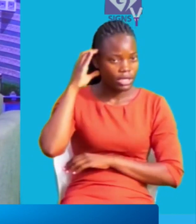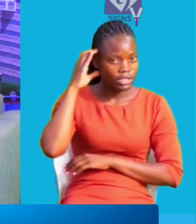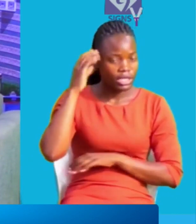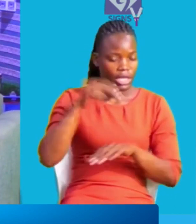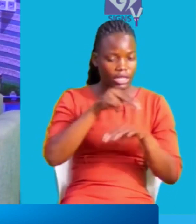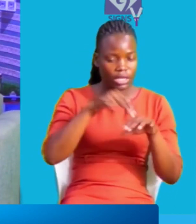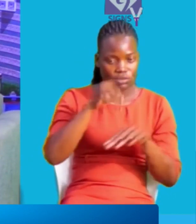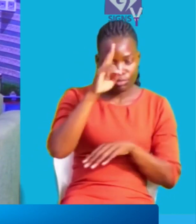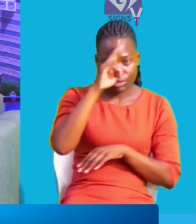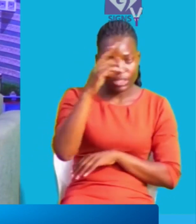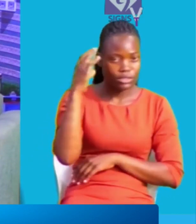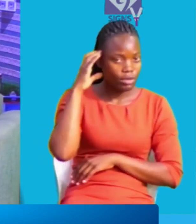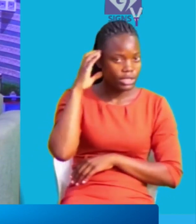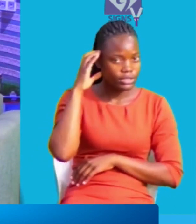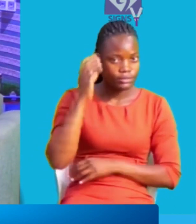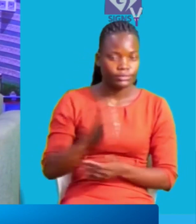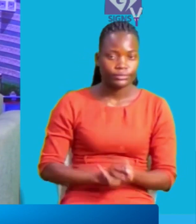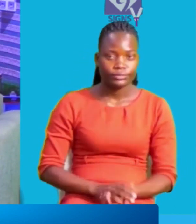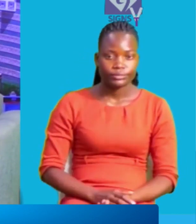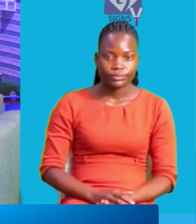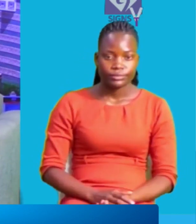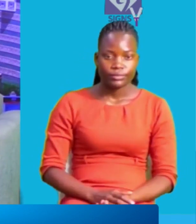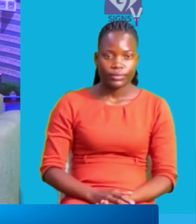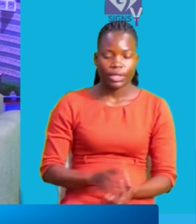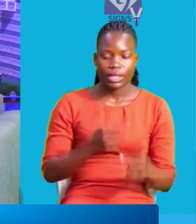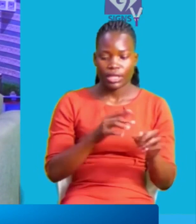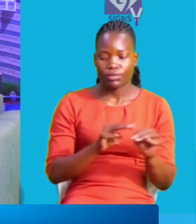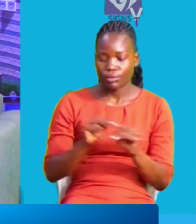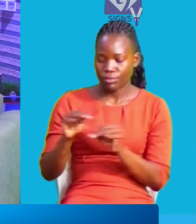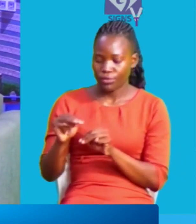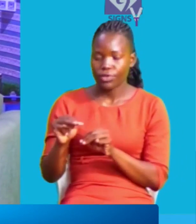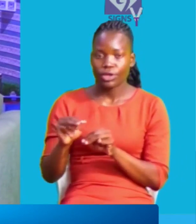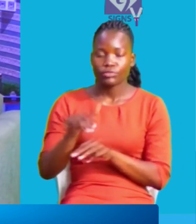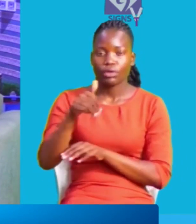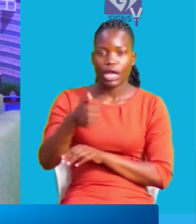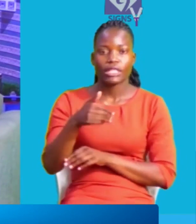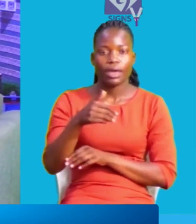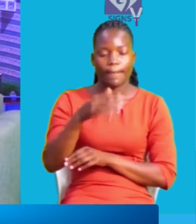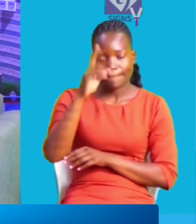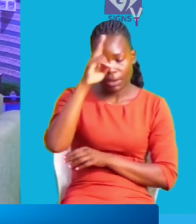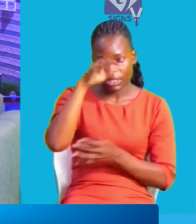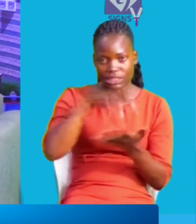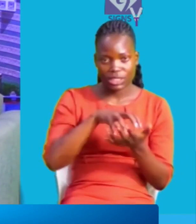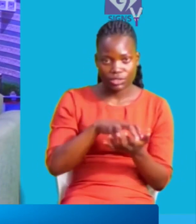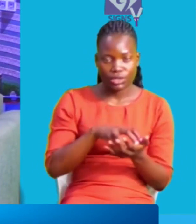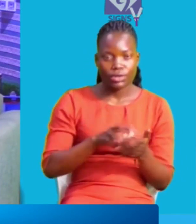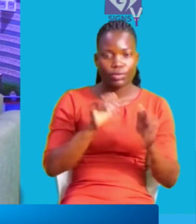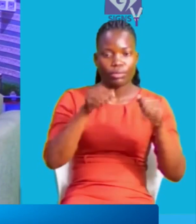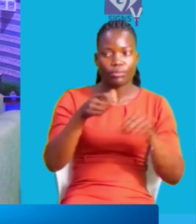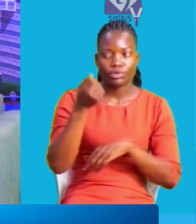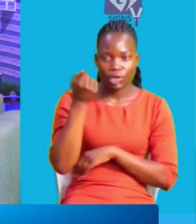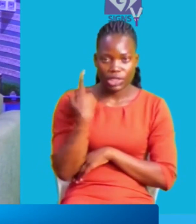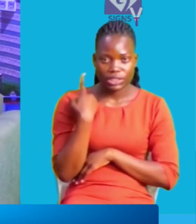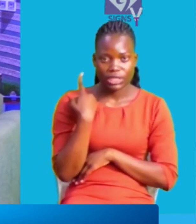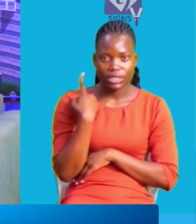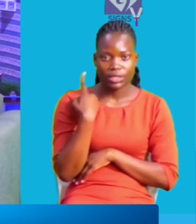college, especially the National Police Training College, there after we move to this police station, they will be